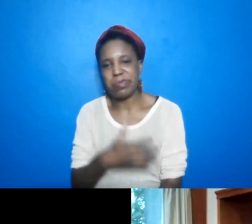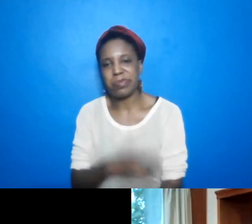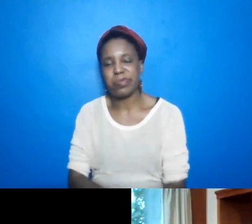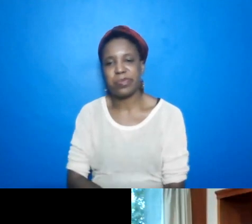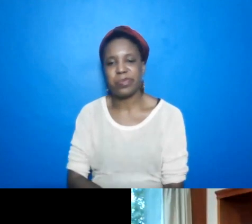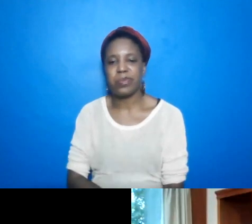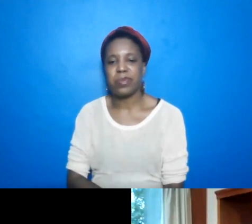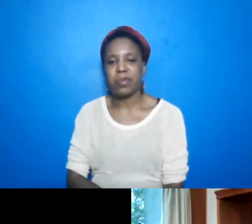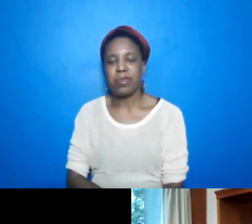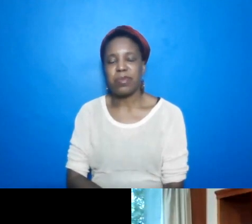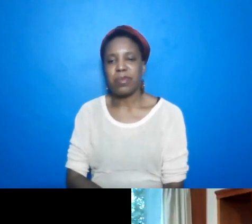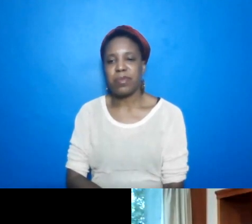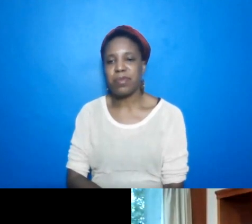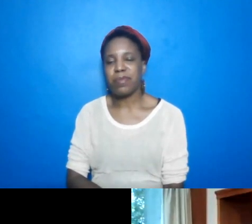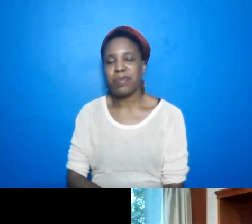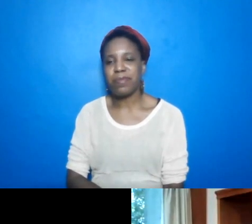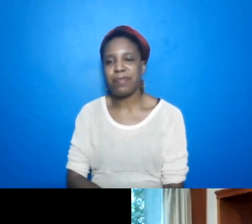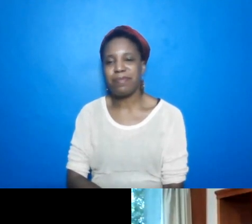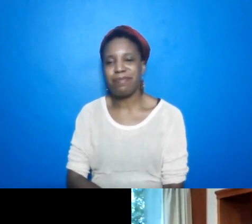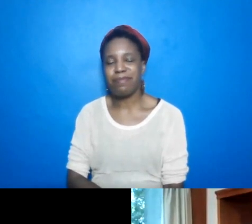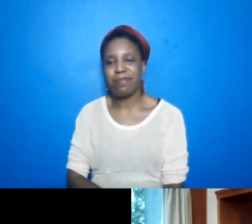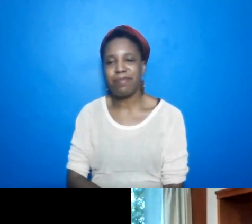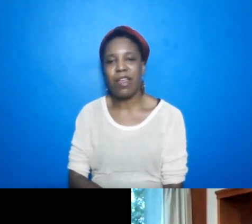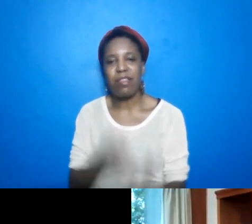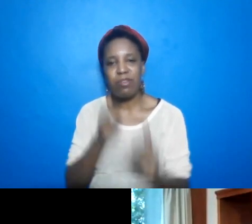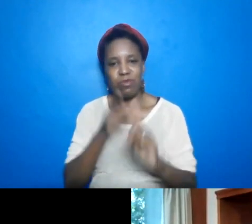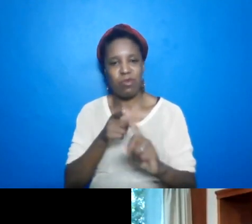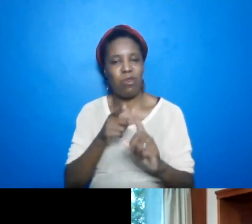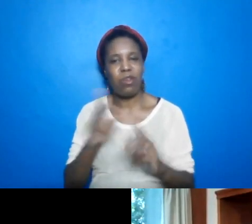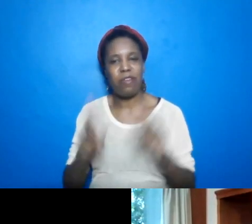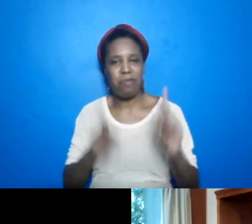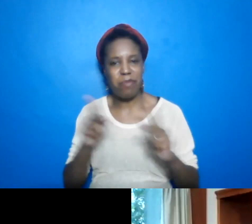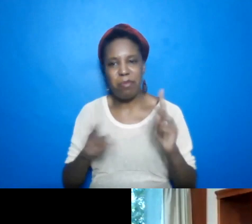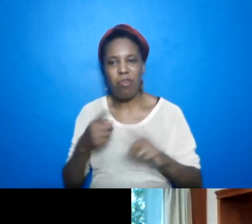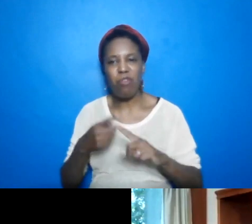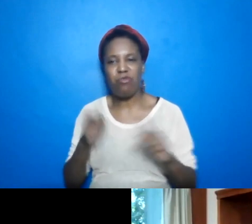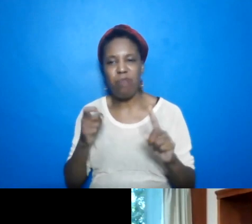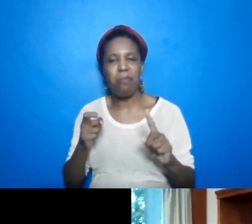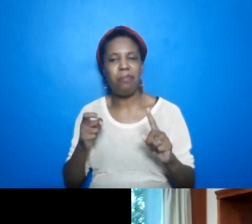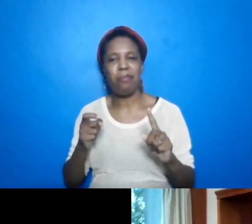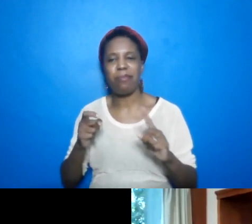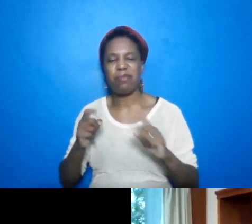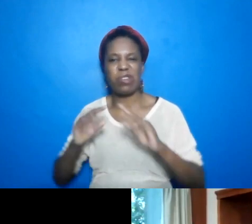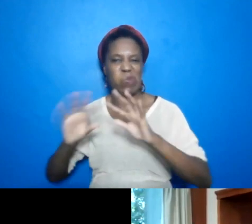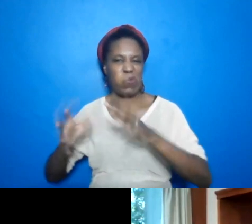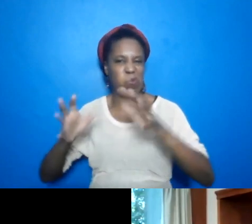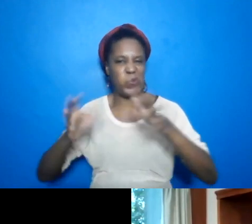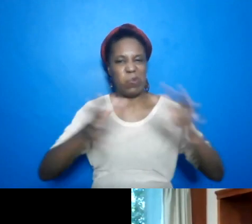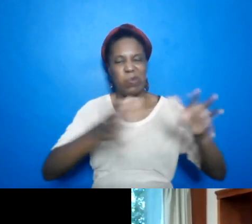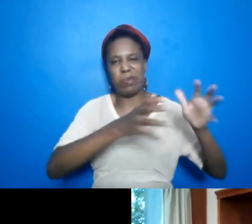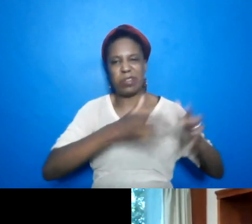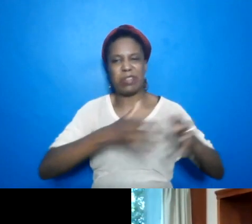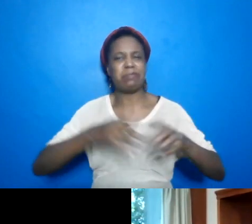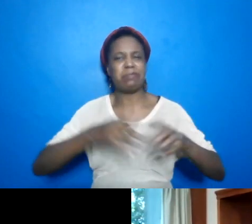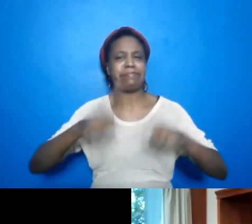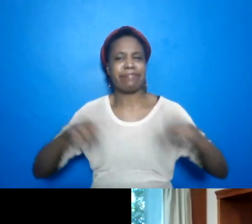people from as many different sectors and silos. Most of our communities, for a variety of